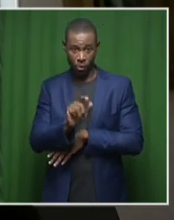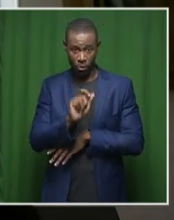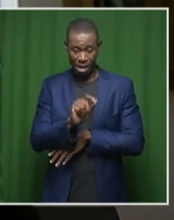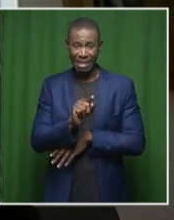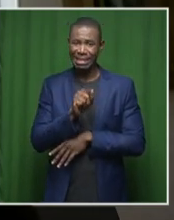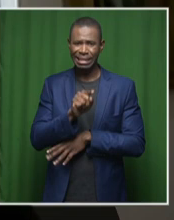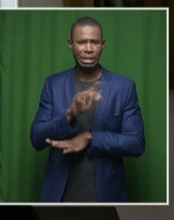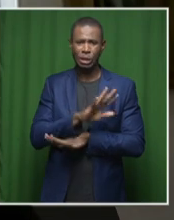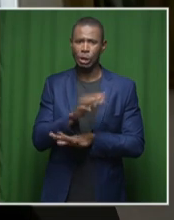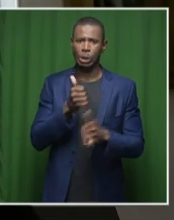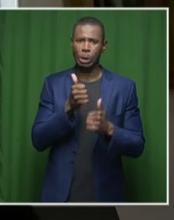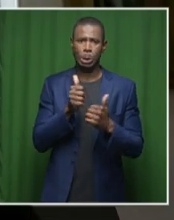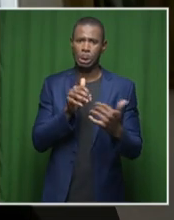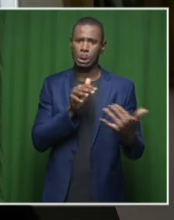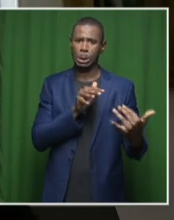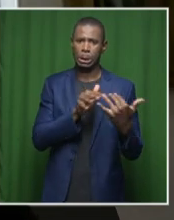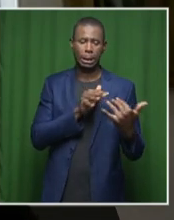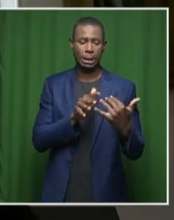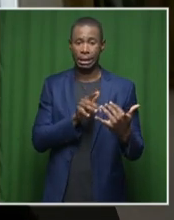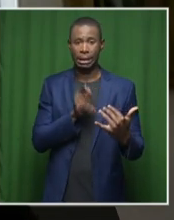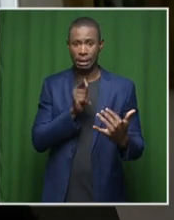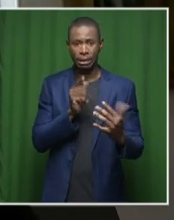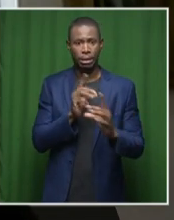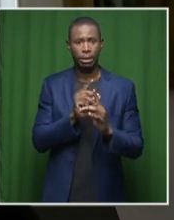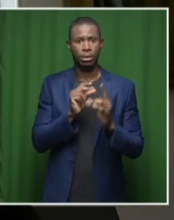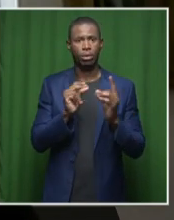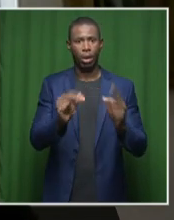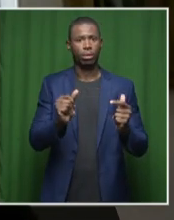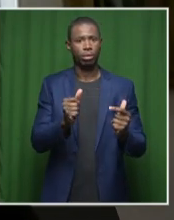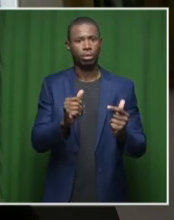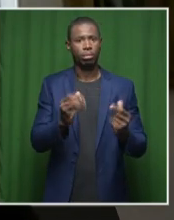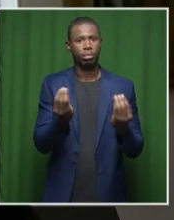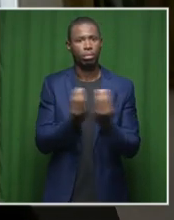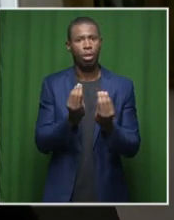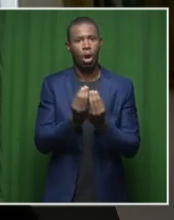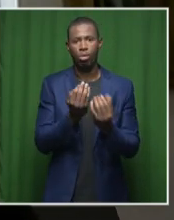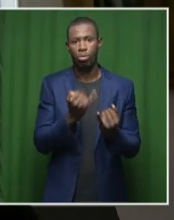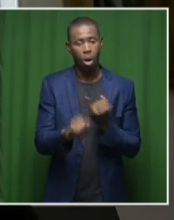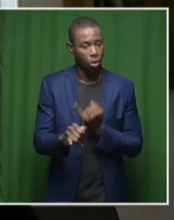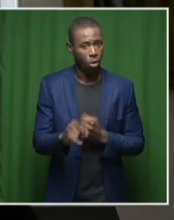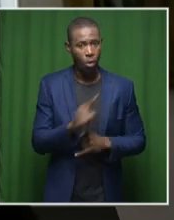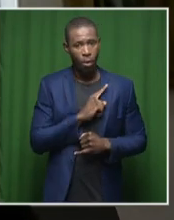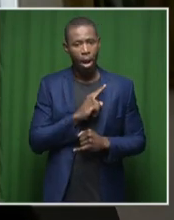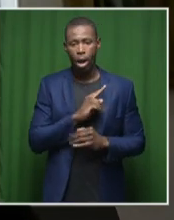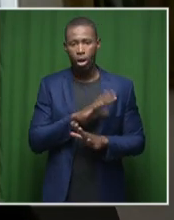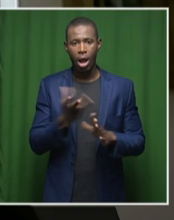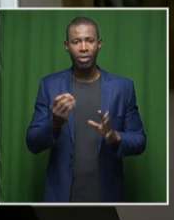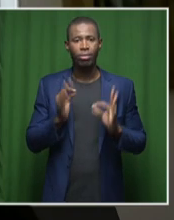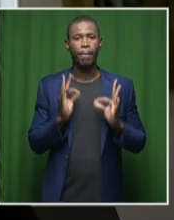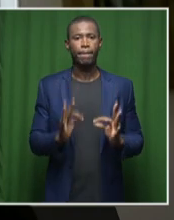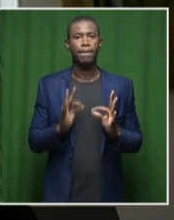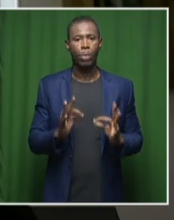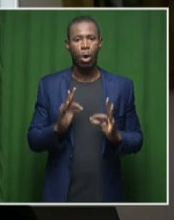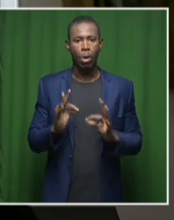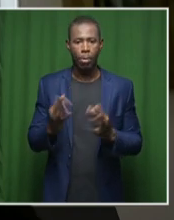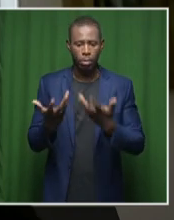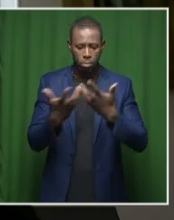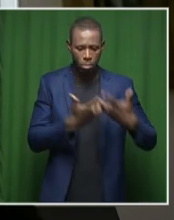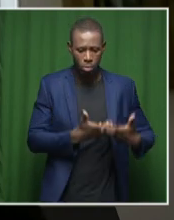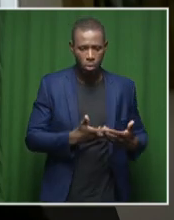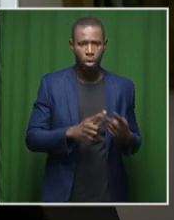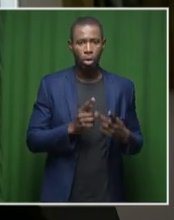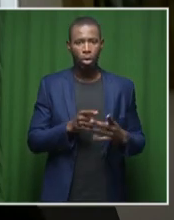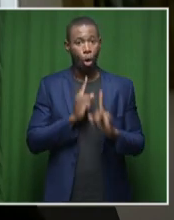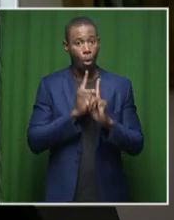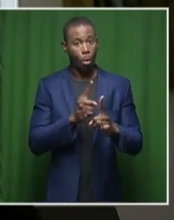it actually showed us, you know, how quickly things can go wrong if there's improper coordination, if there's not good command of control,